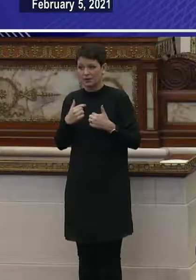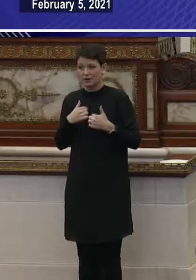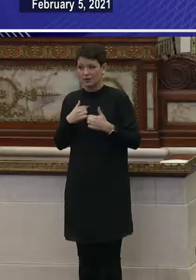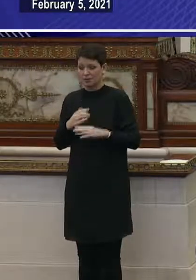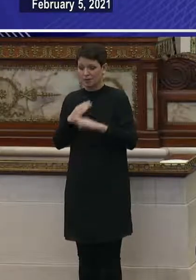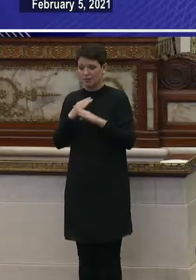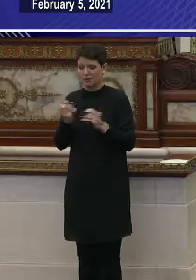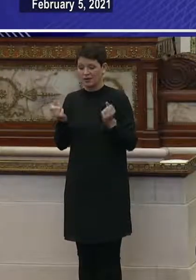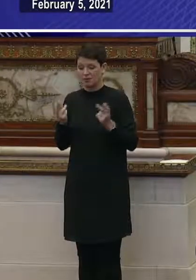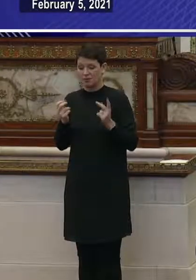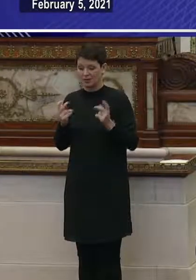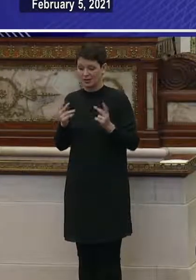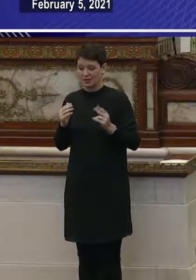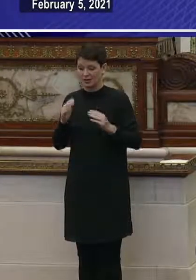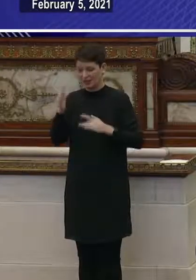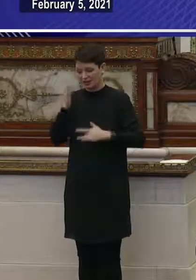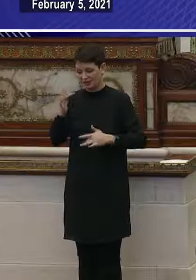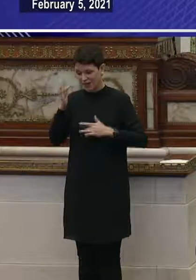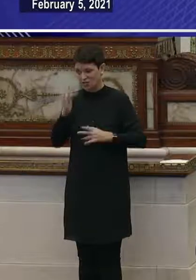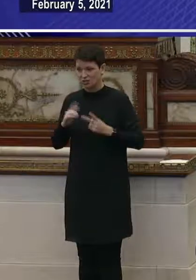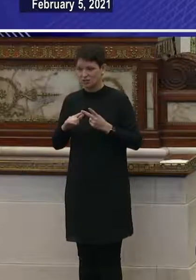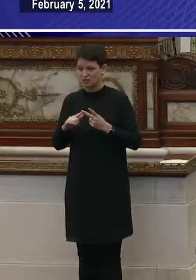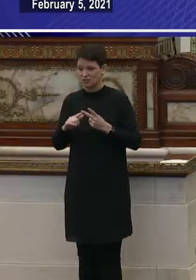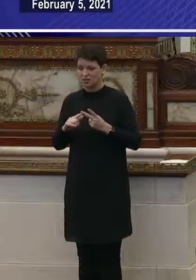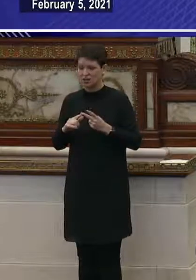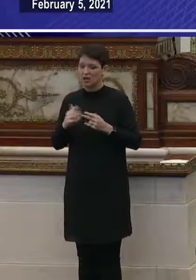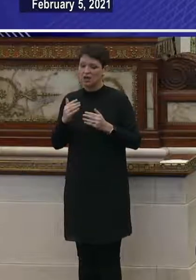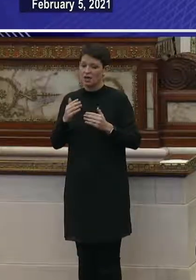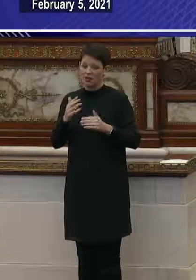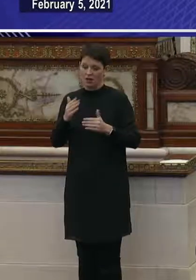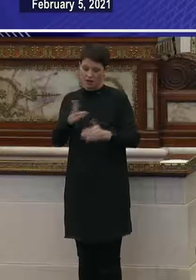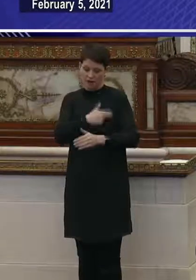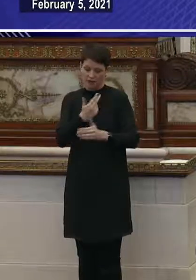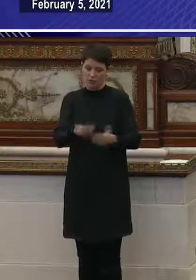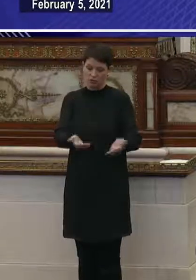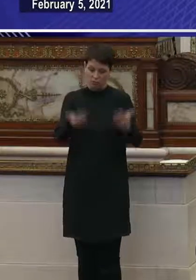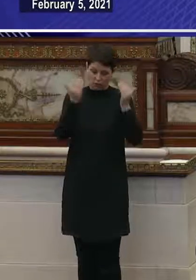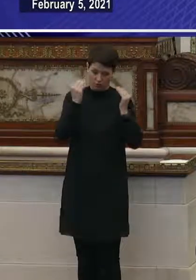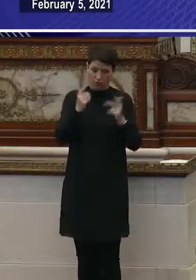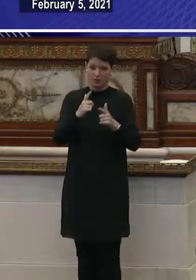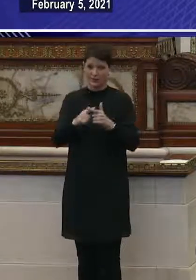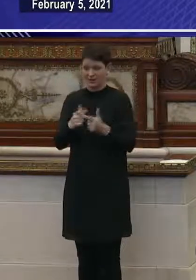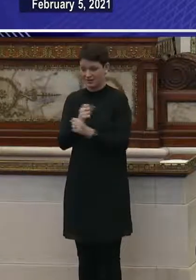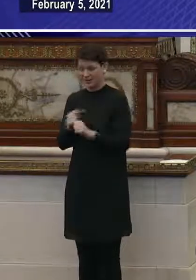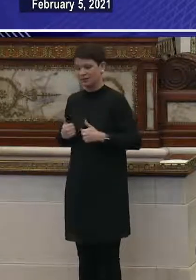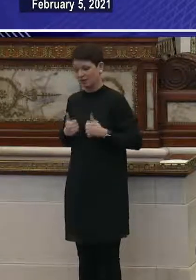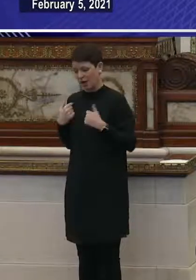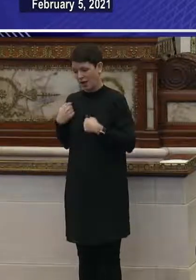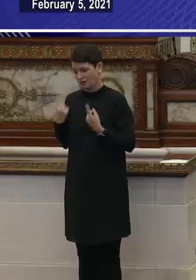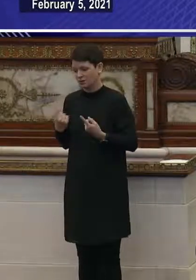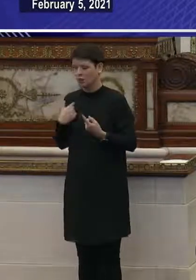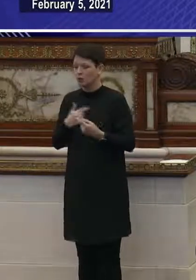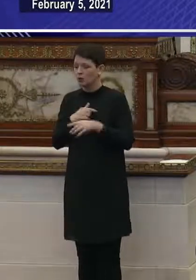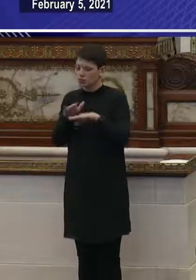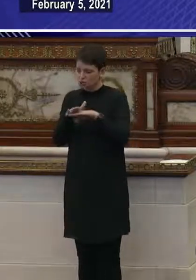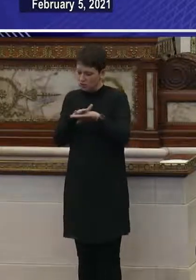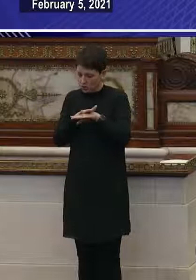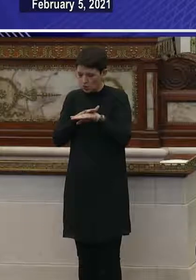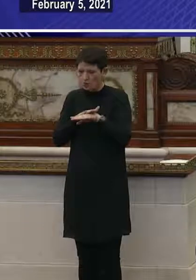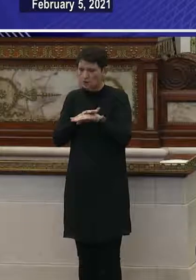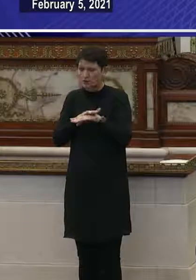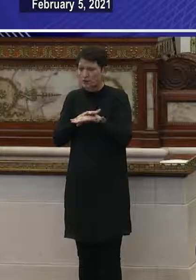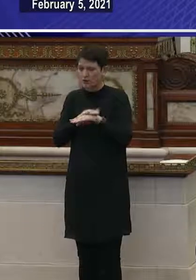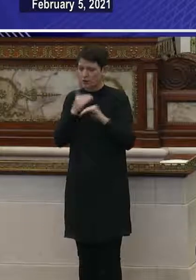prevented a lot of infections, prevented the hospitals from being overrun, and saved a lot of lives. So at this point, we're gradually peeling back